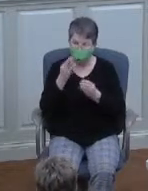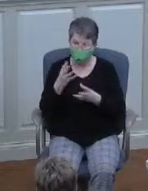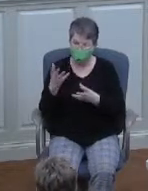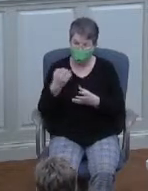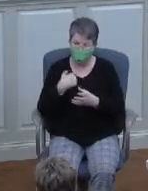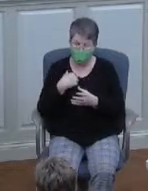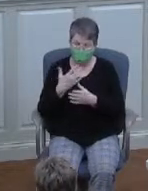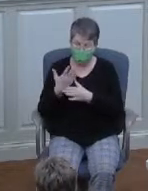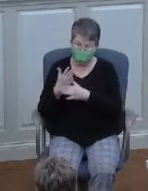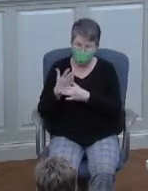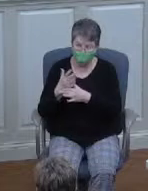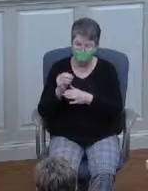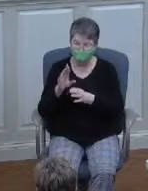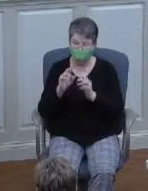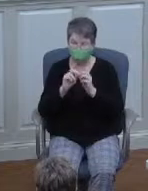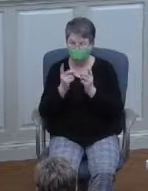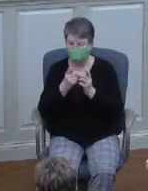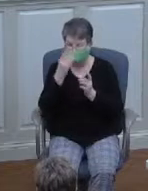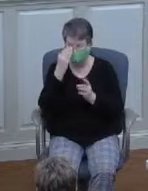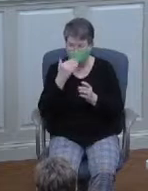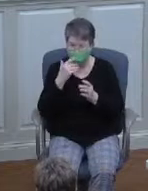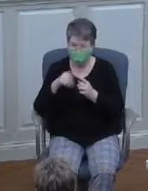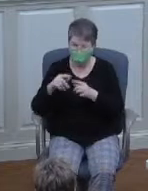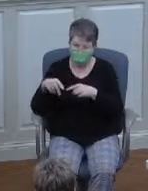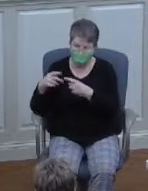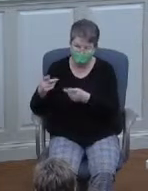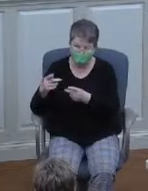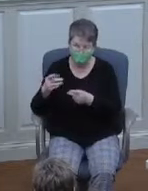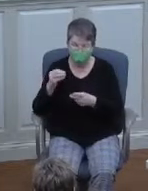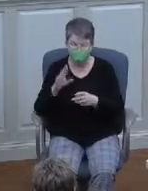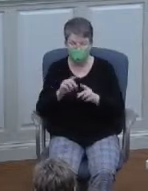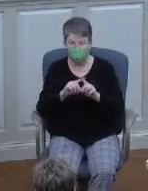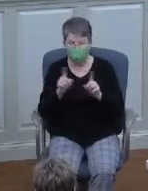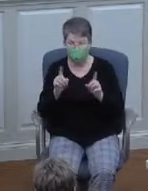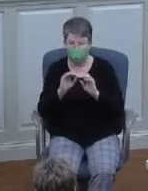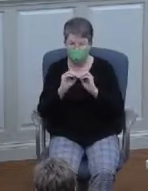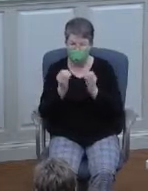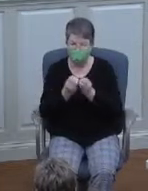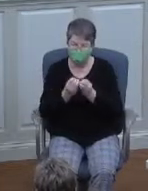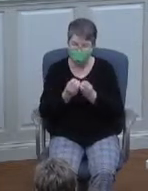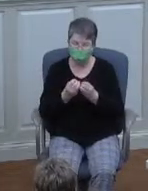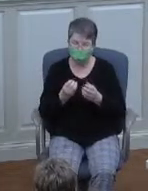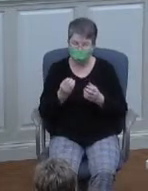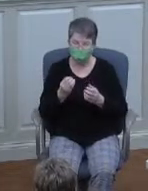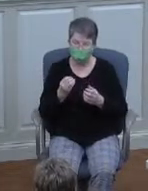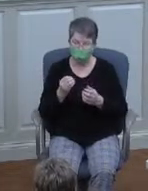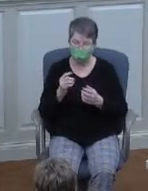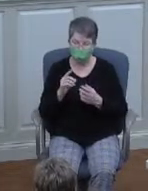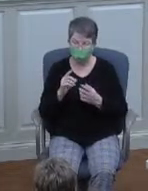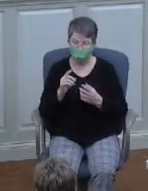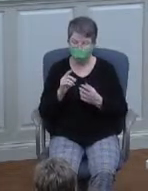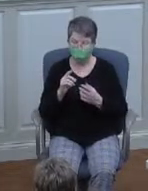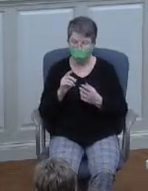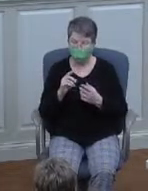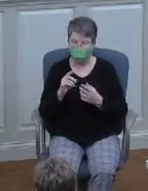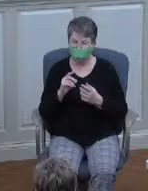share, or the department heads to provide, or a different organization to those